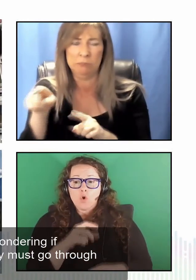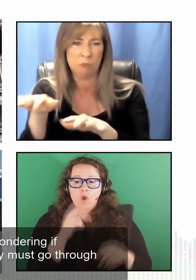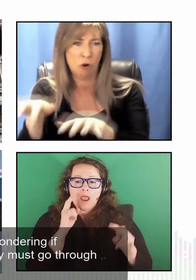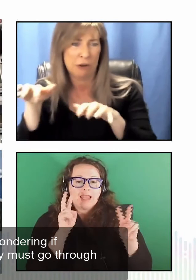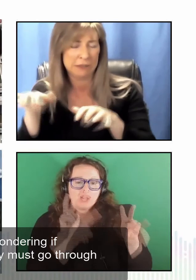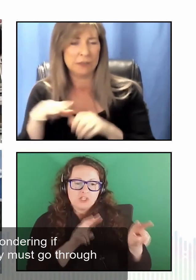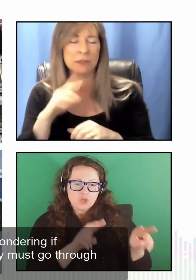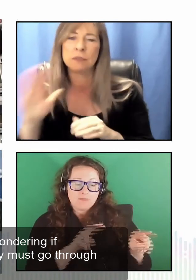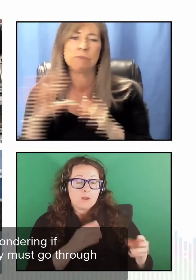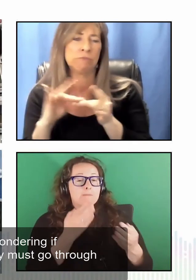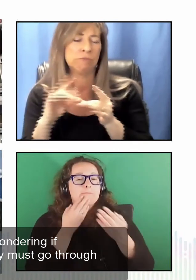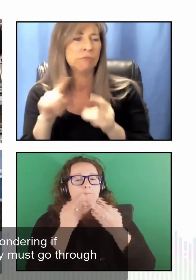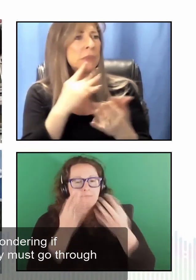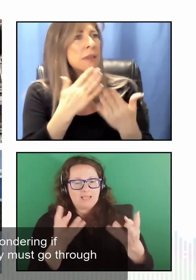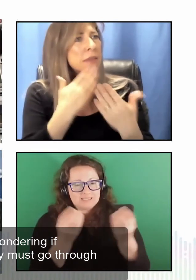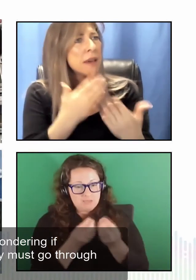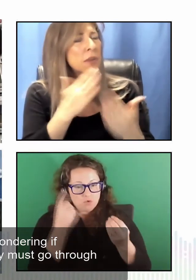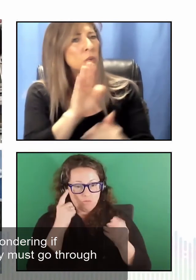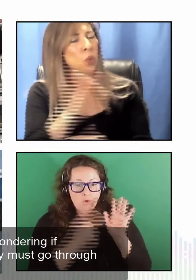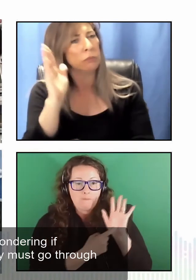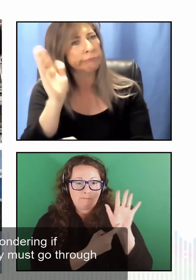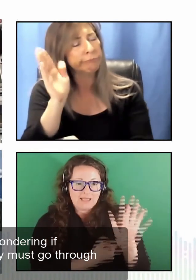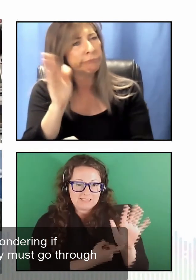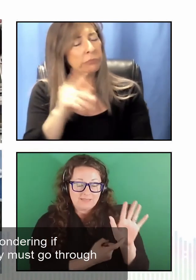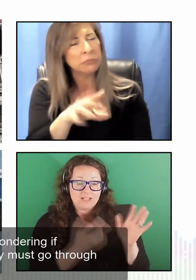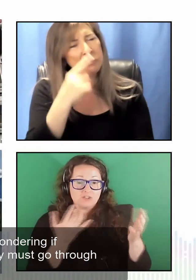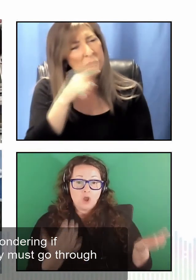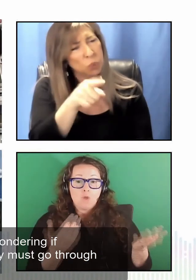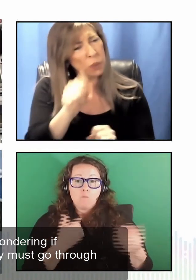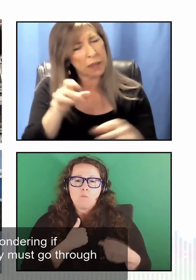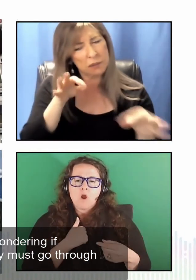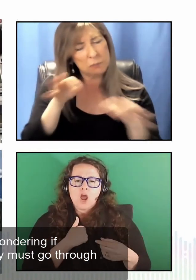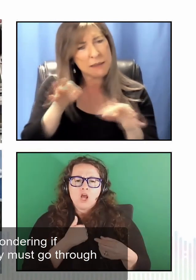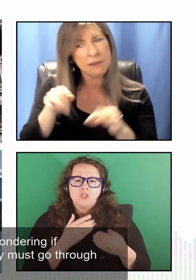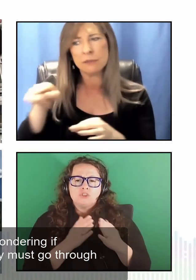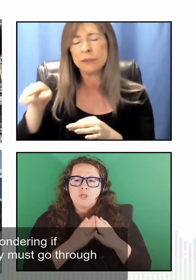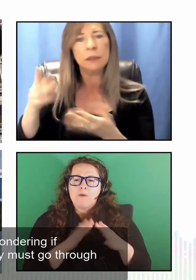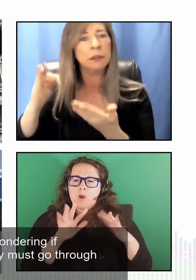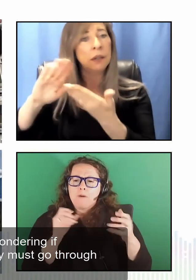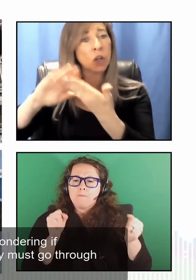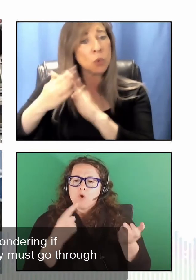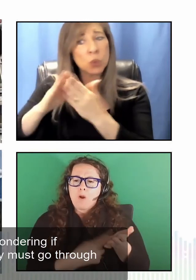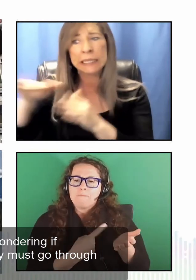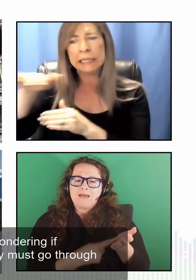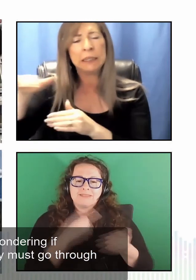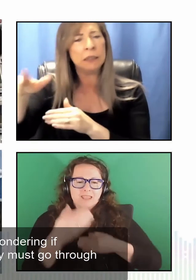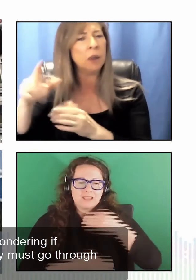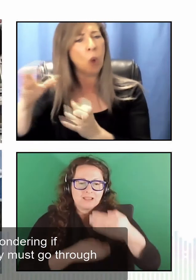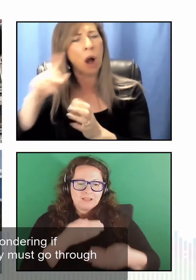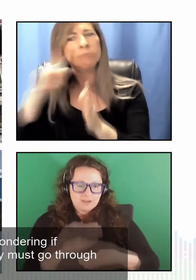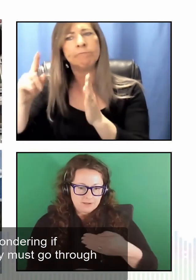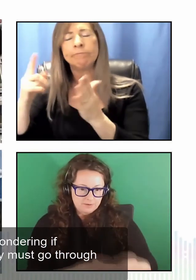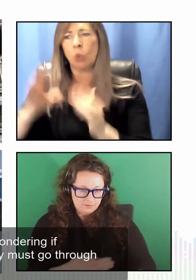you so much for this presentation. I'm wondering if you can comment on what process a community must go through to gain official recognition for their